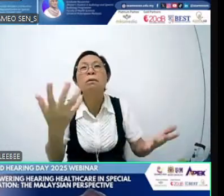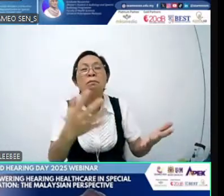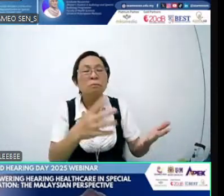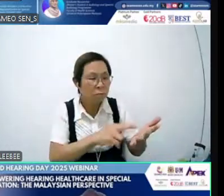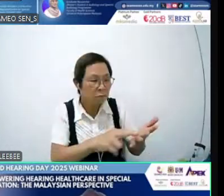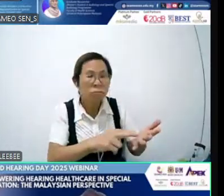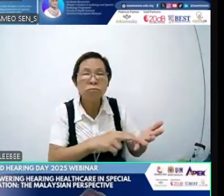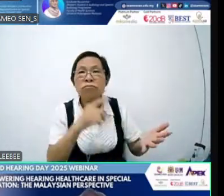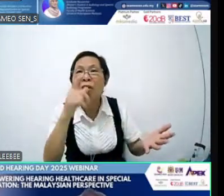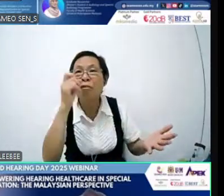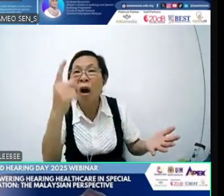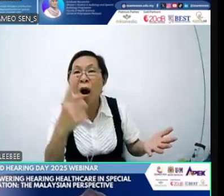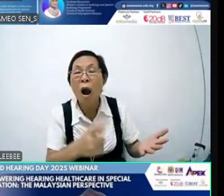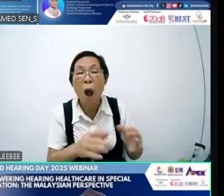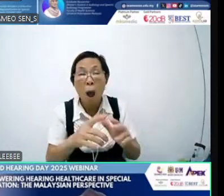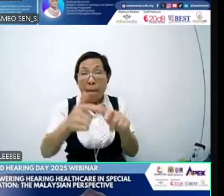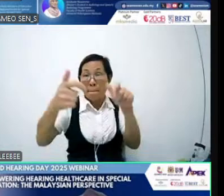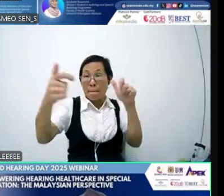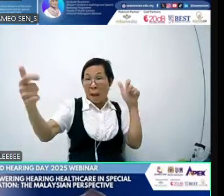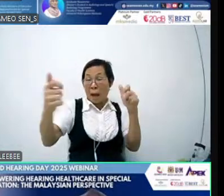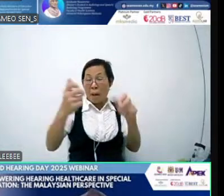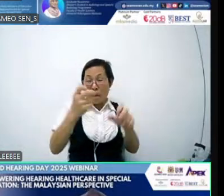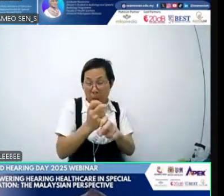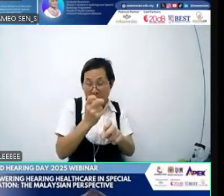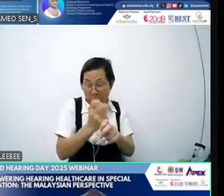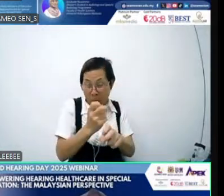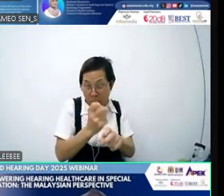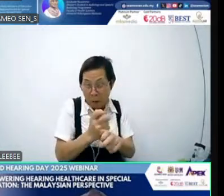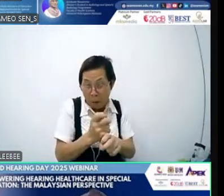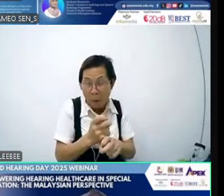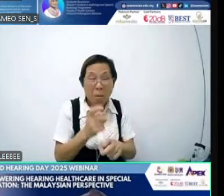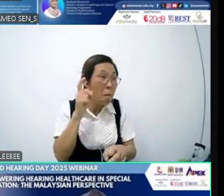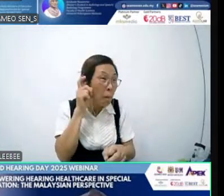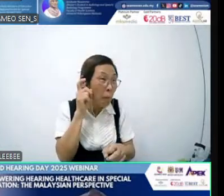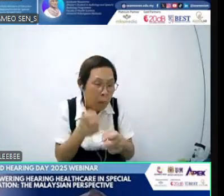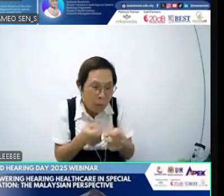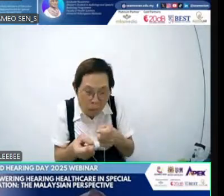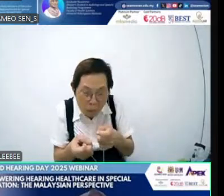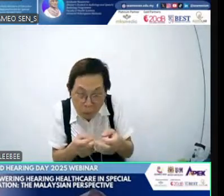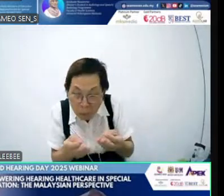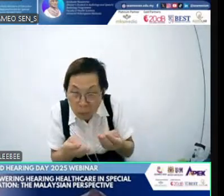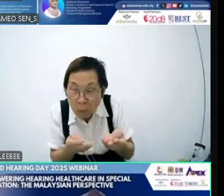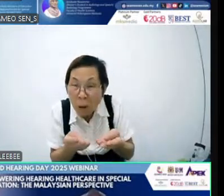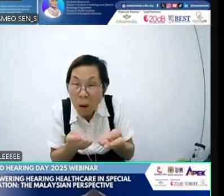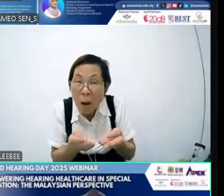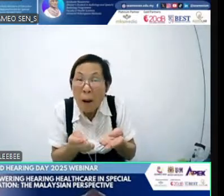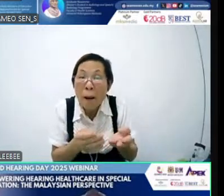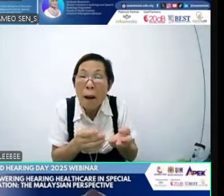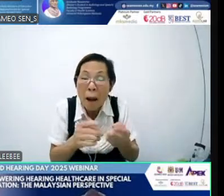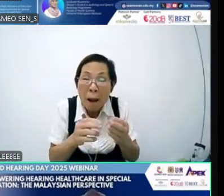Another big challenge in this hearing aid management is getting parents actively involved.